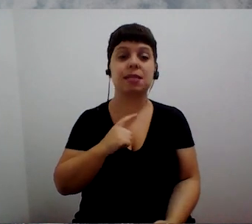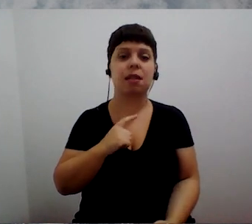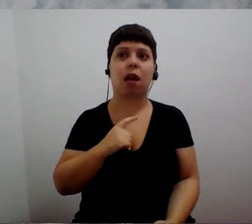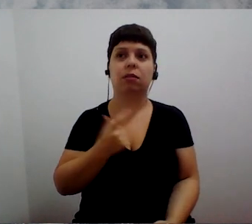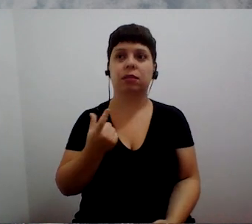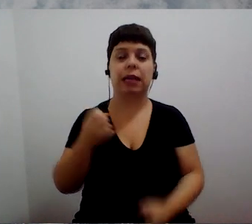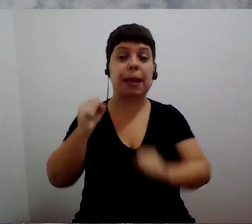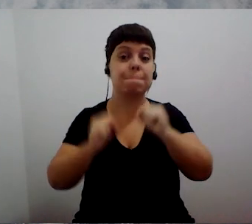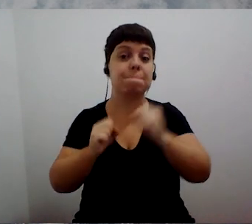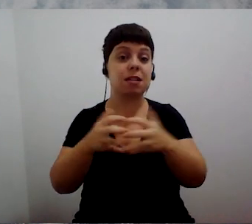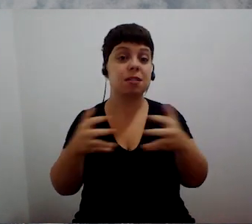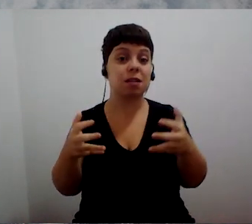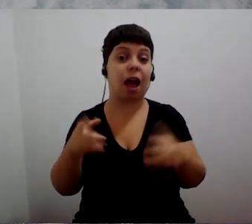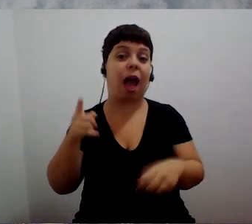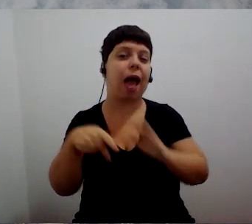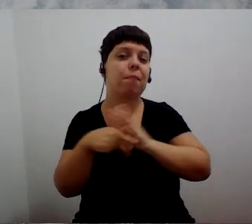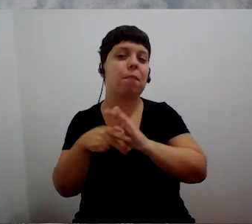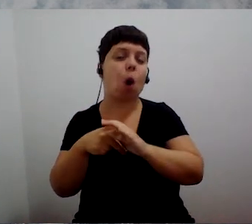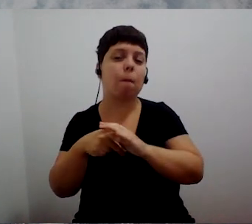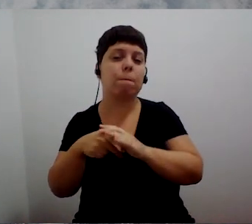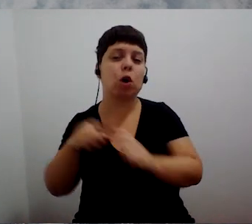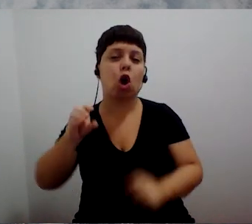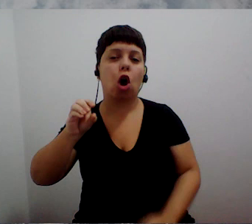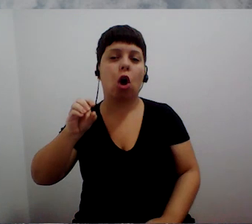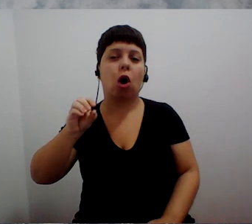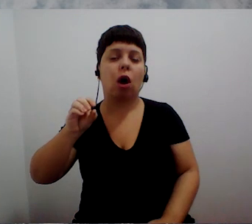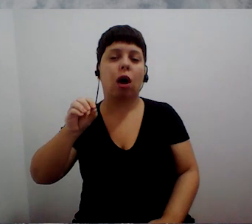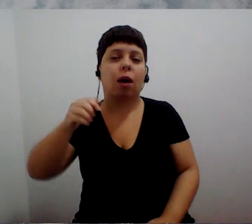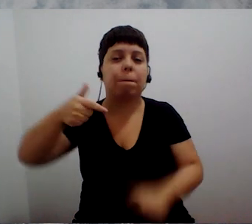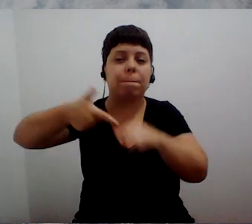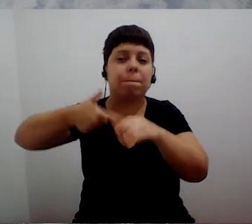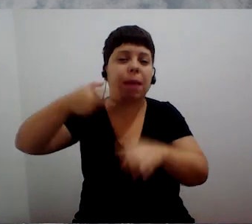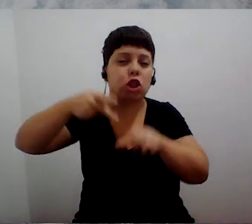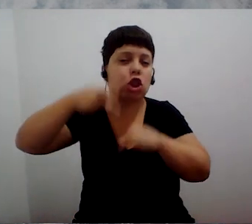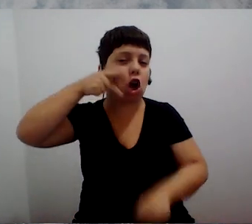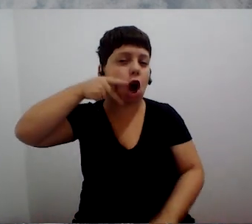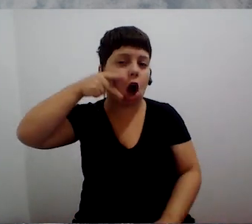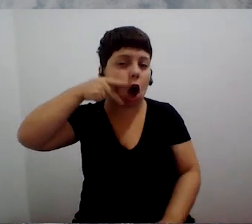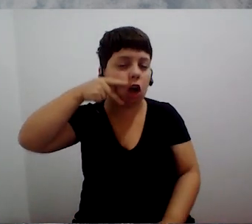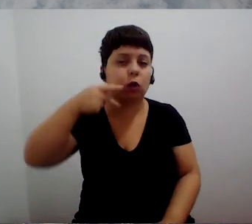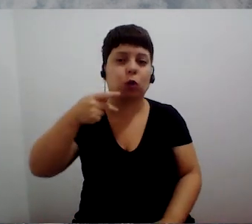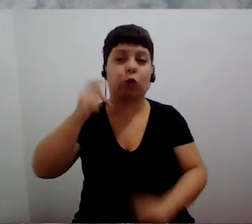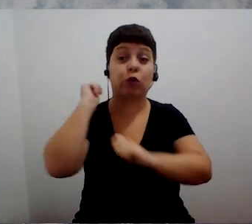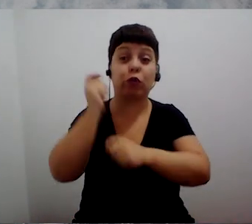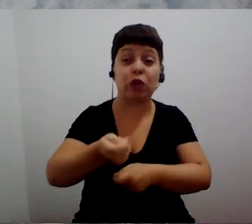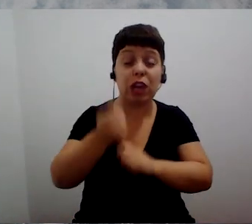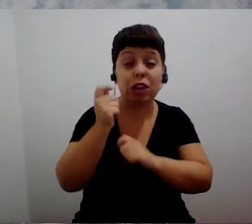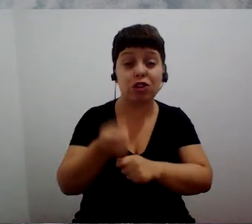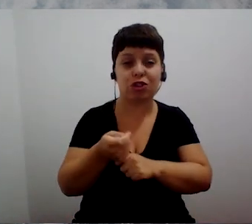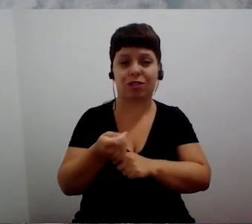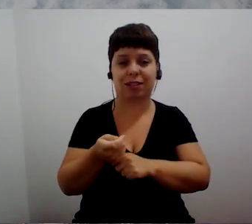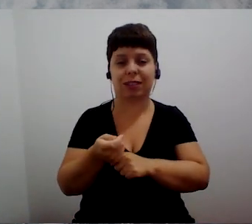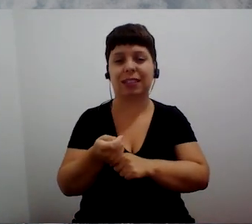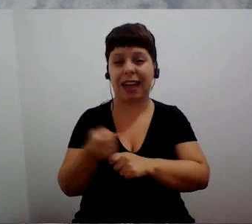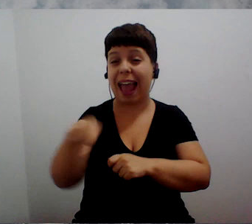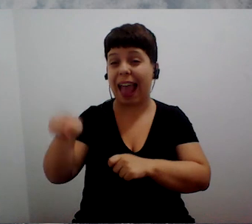ocean are coming from the oil and gas, mining and fishing industry mainly. And that relates also to what's